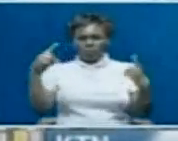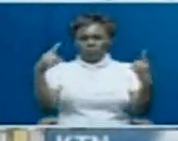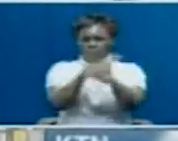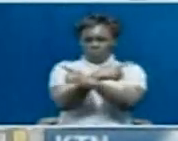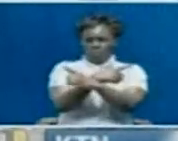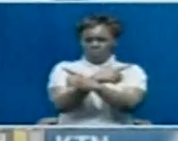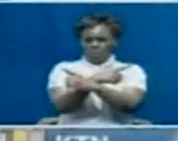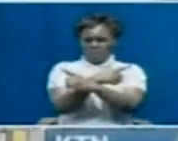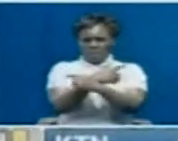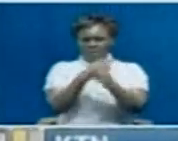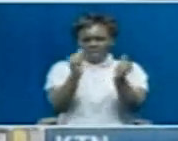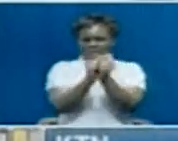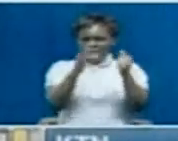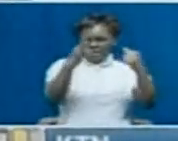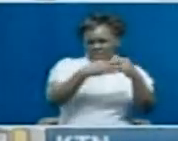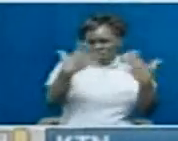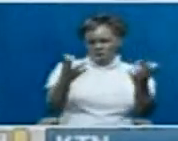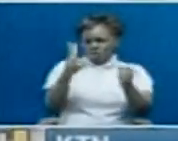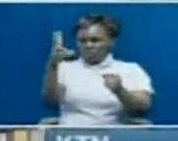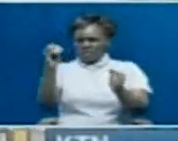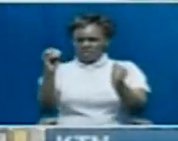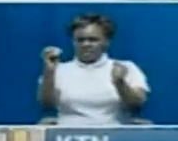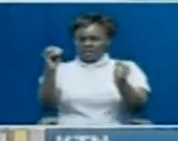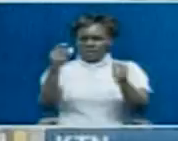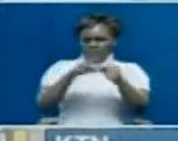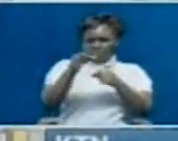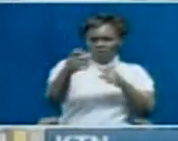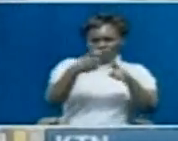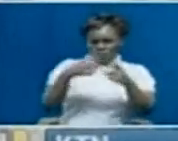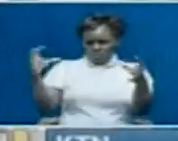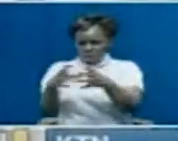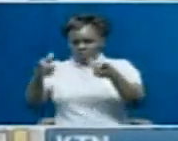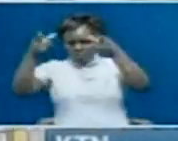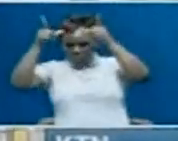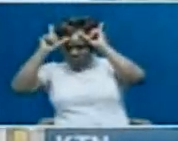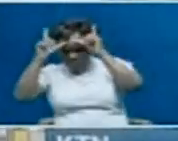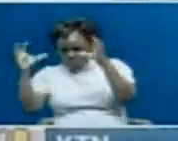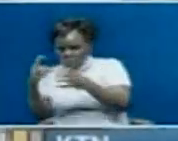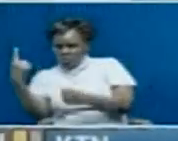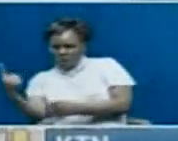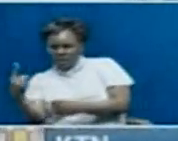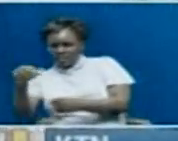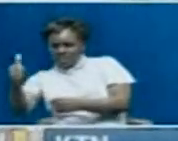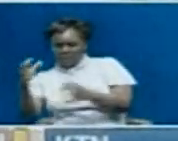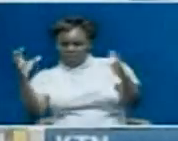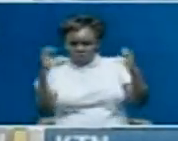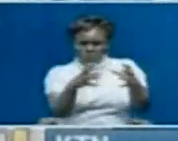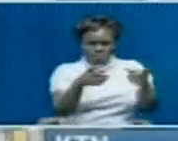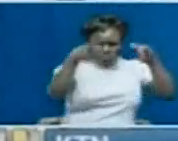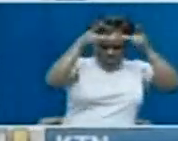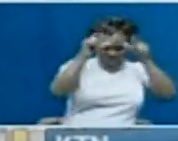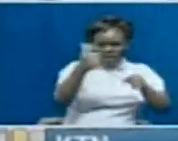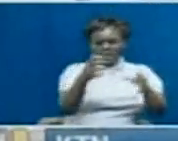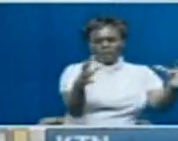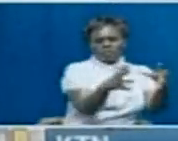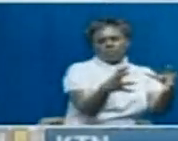about 18 to 20 kilometers from one herd of cows, cattle belonging to one group, and the other belonging to the